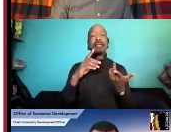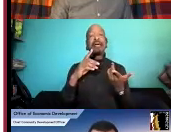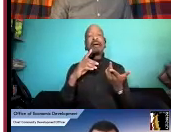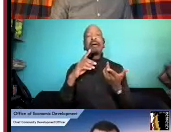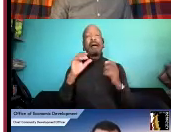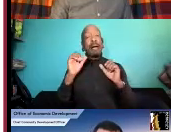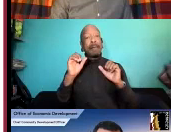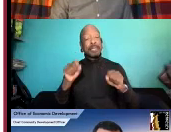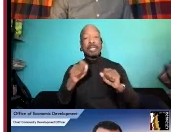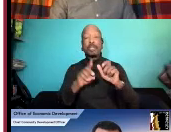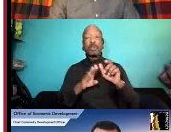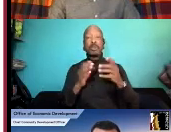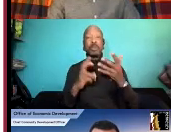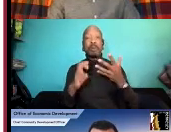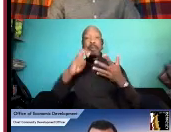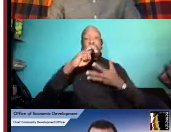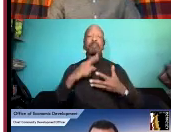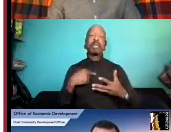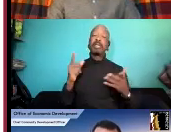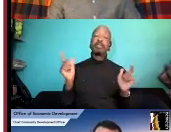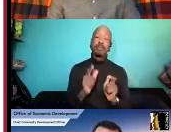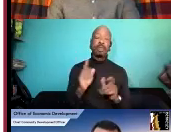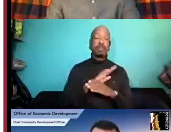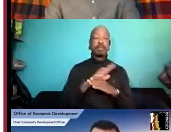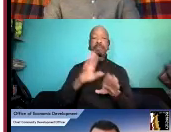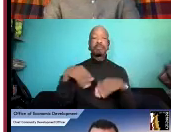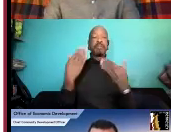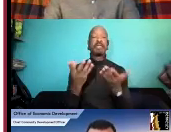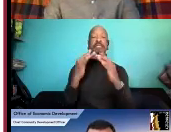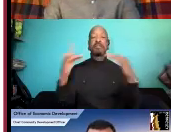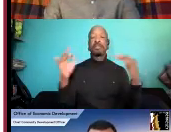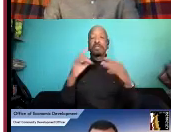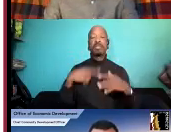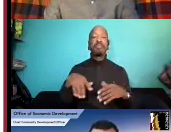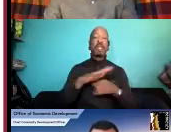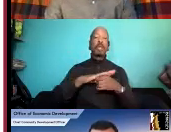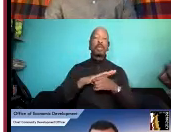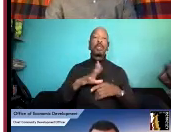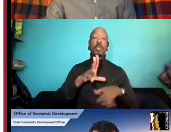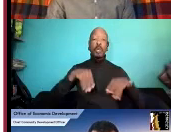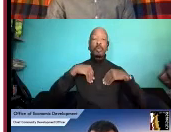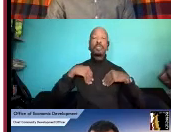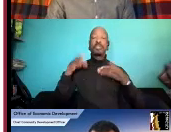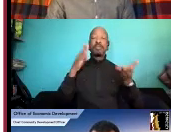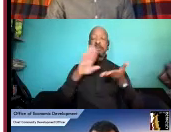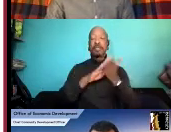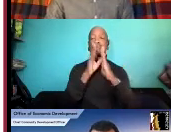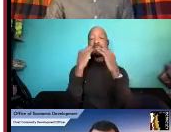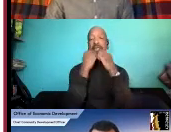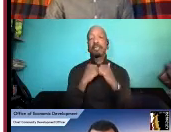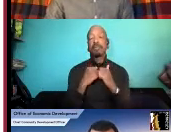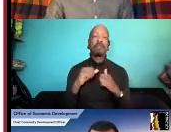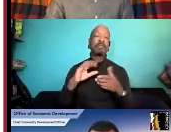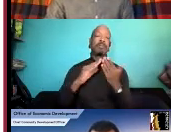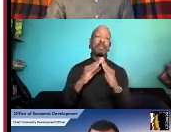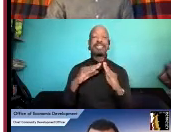And just as importantly, these small businesses provide a diversity of locally owned services that become valuable community assets. And